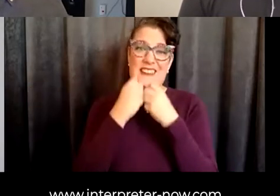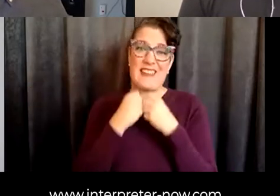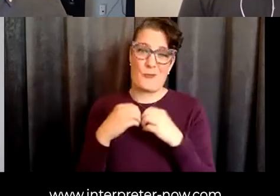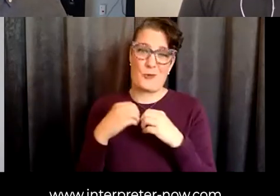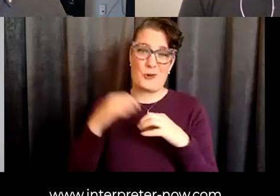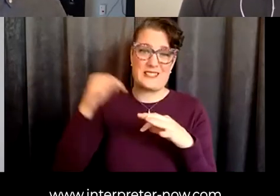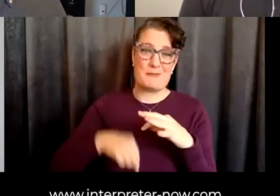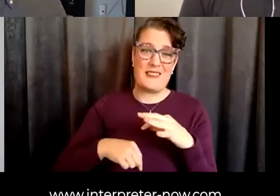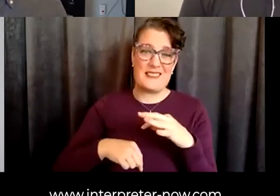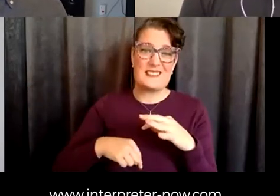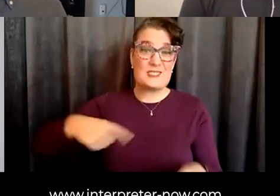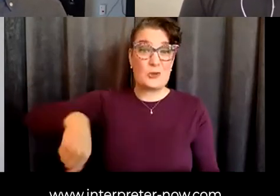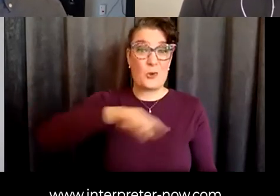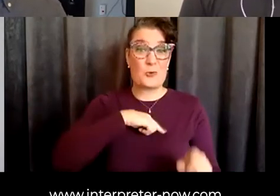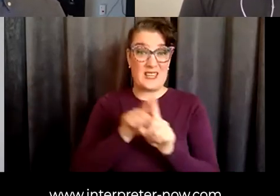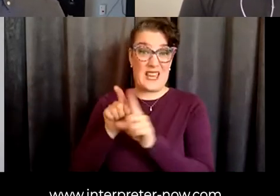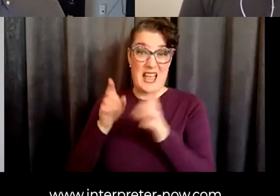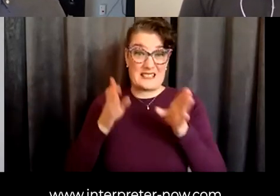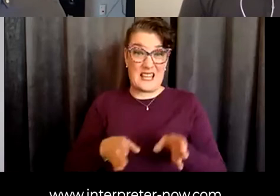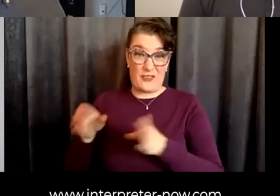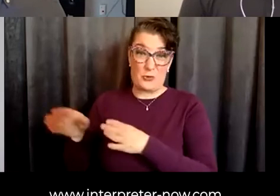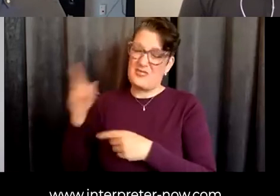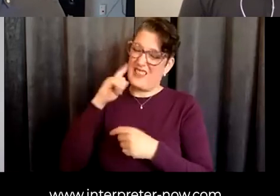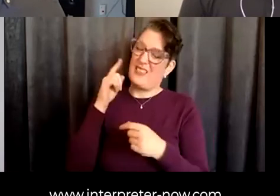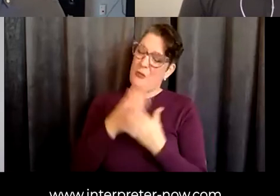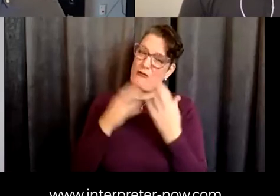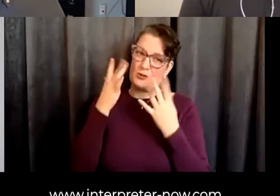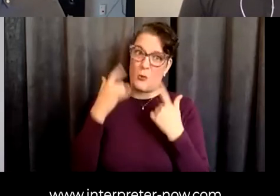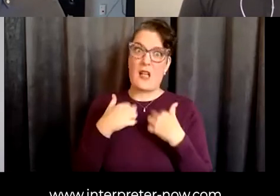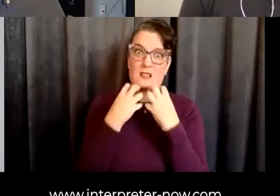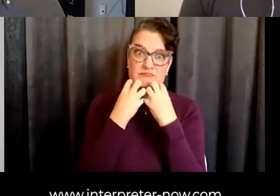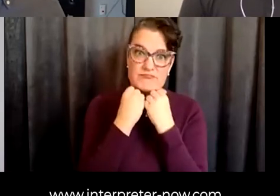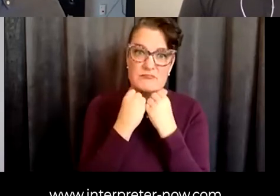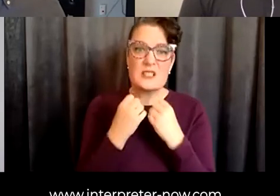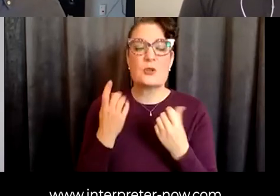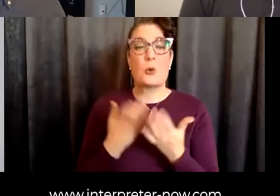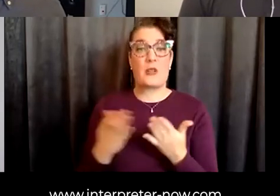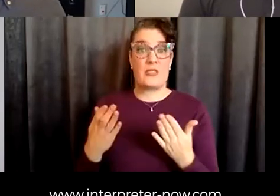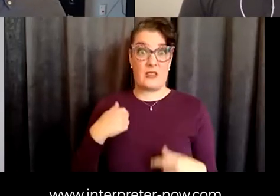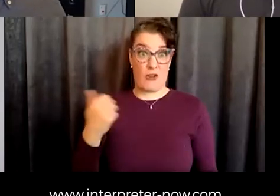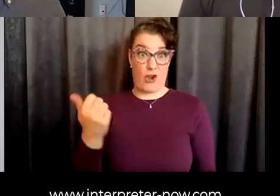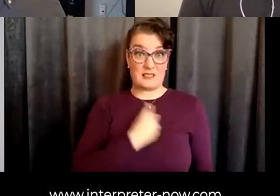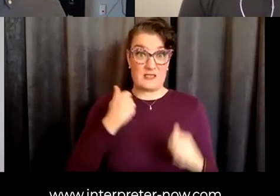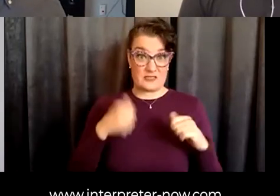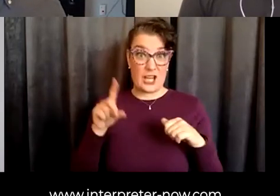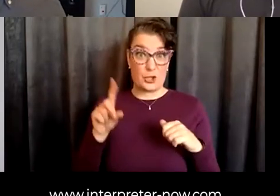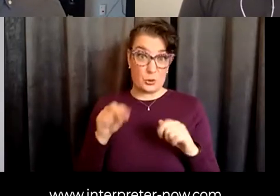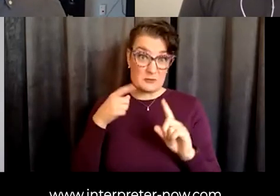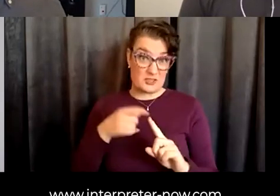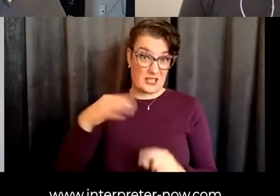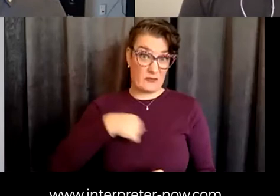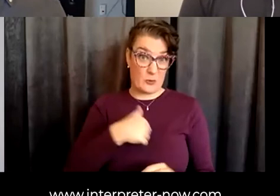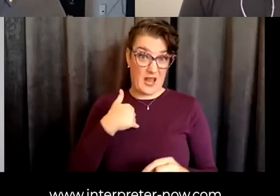think, and part of the reason why I think this is so important to me, one of the things we can do as ourselves, particularly those of us who are in positions of